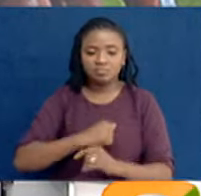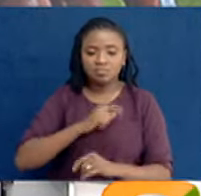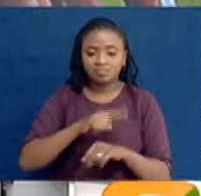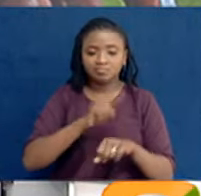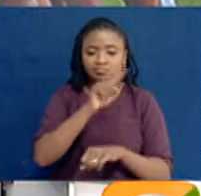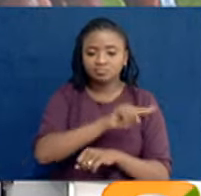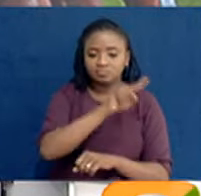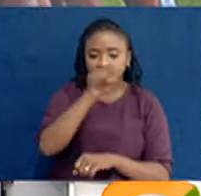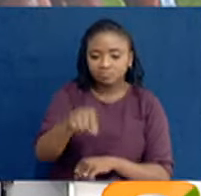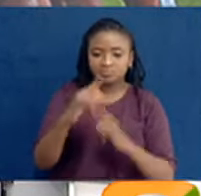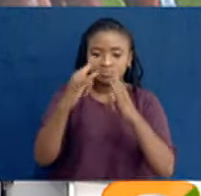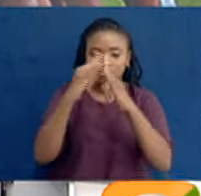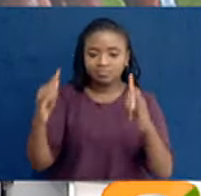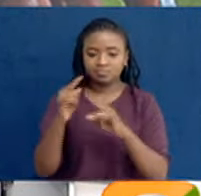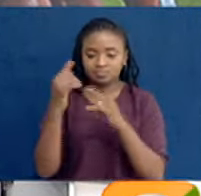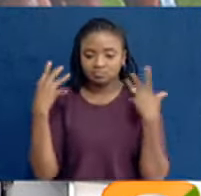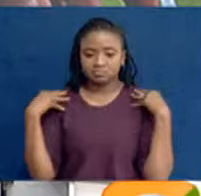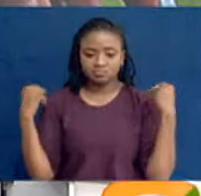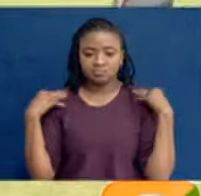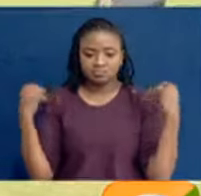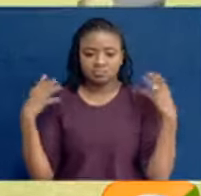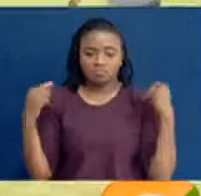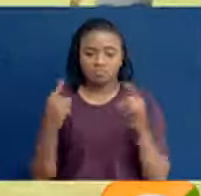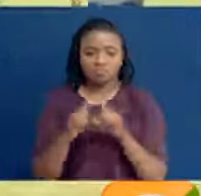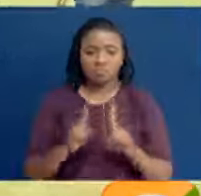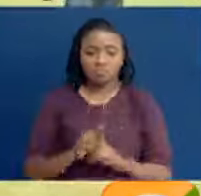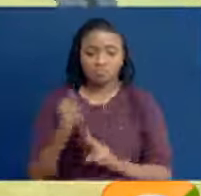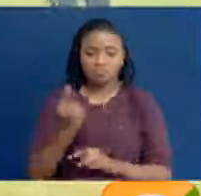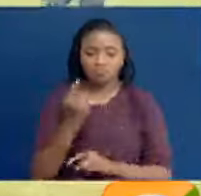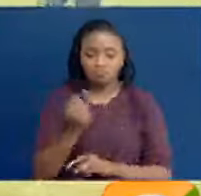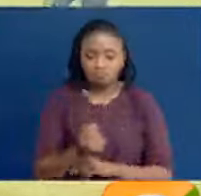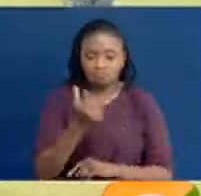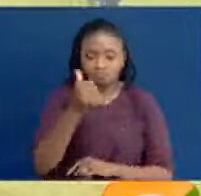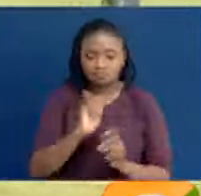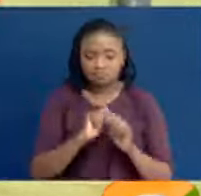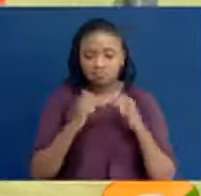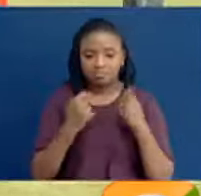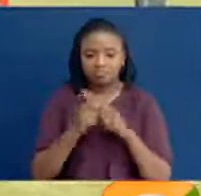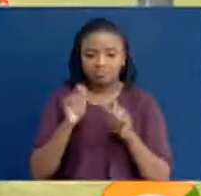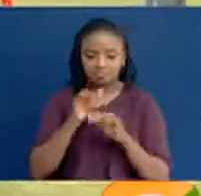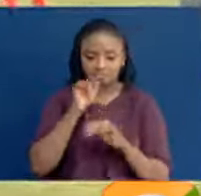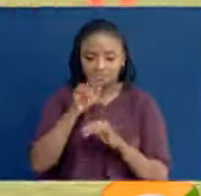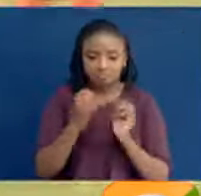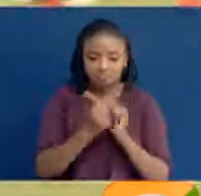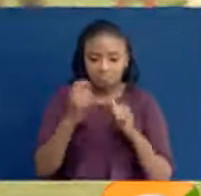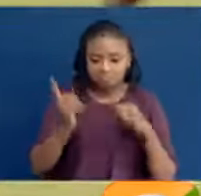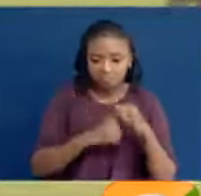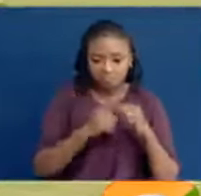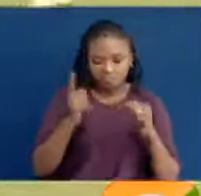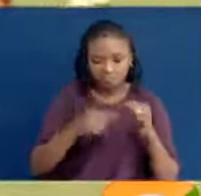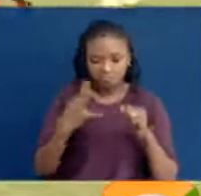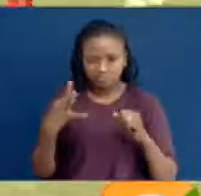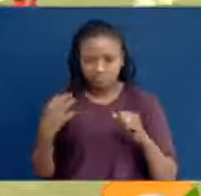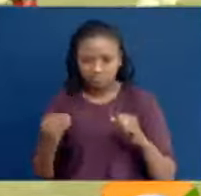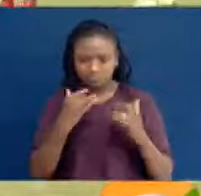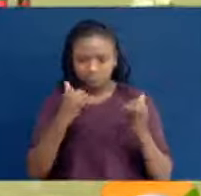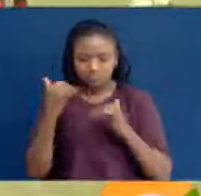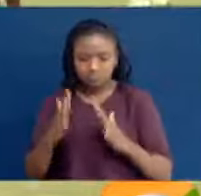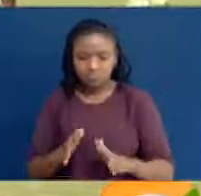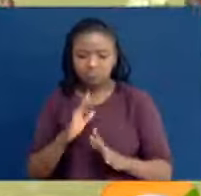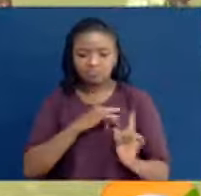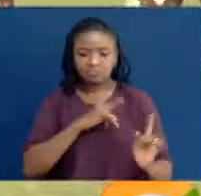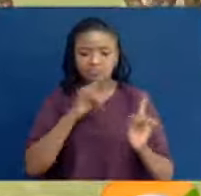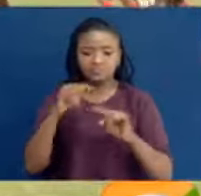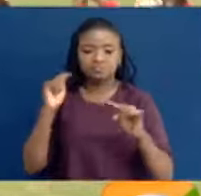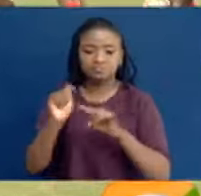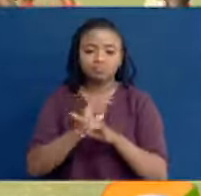Nations qualifiers. Only half the team reported to camp, with 16 of the 30 players called upon reporting for residential training.